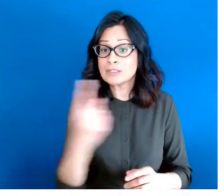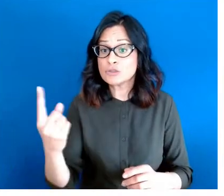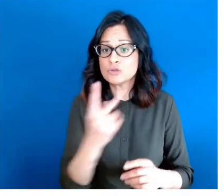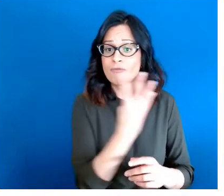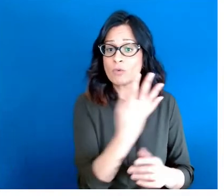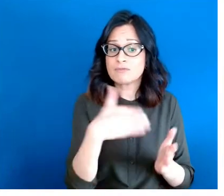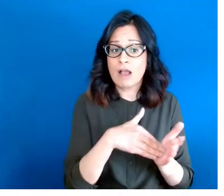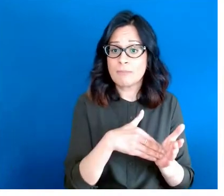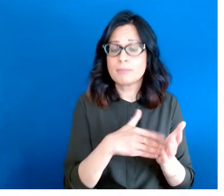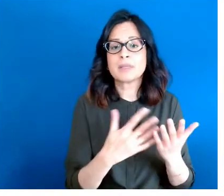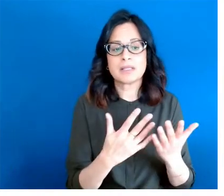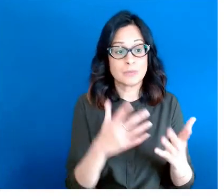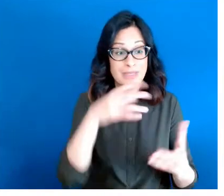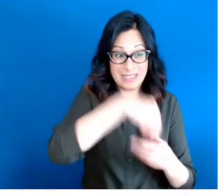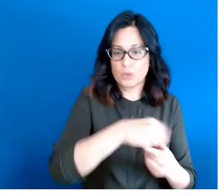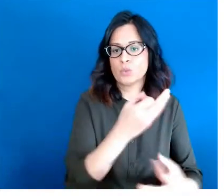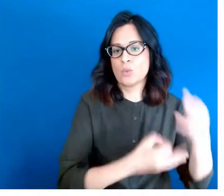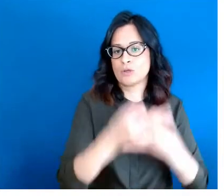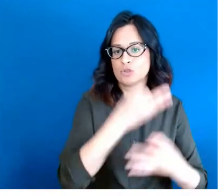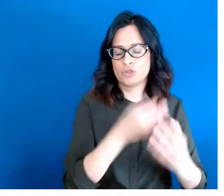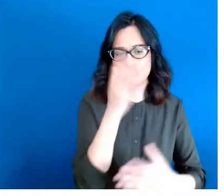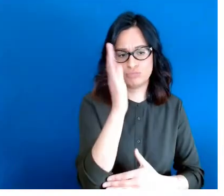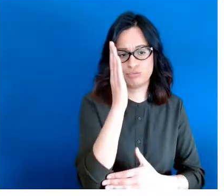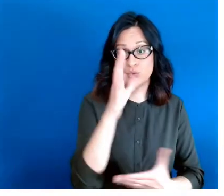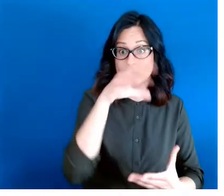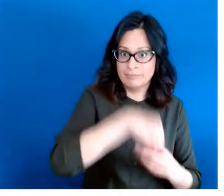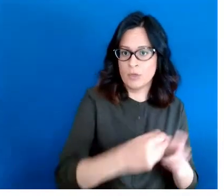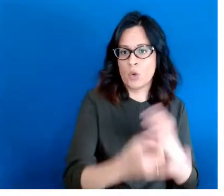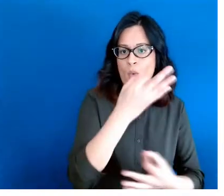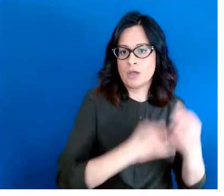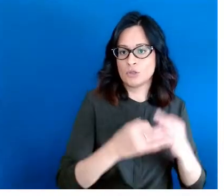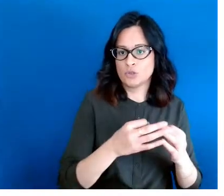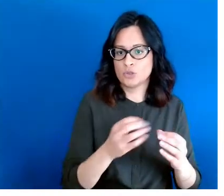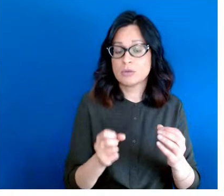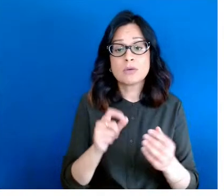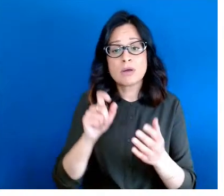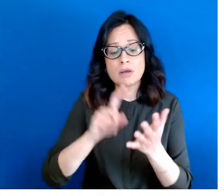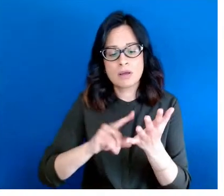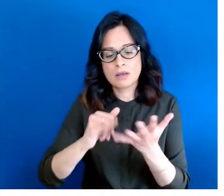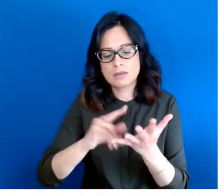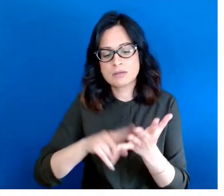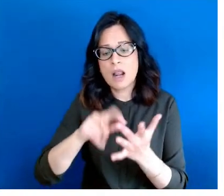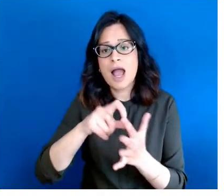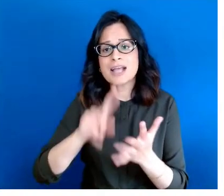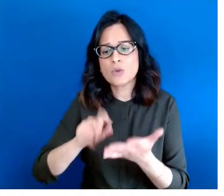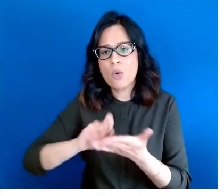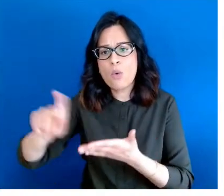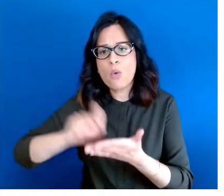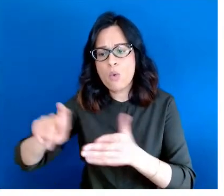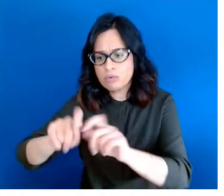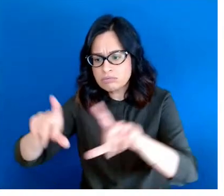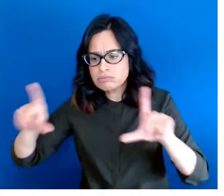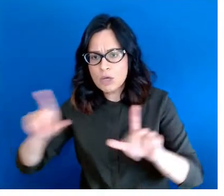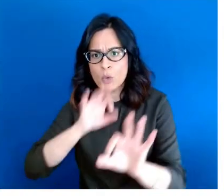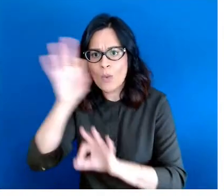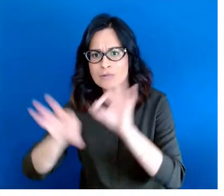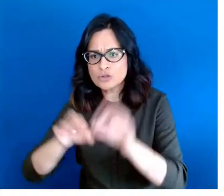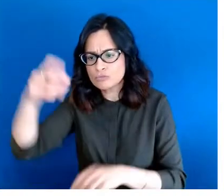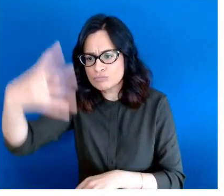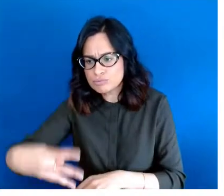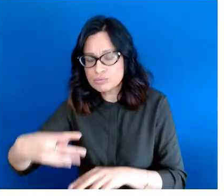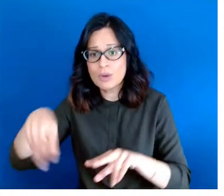inclusive of questions, and these can be posted on Slido, on our webpage, or via the app with the event